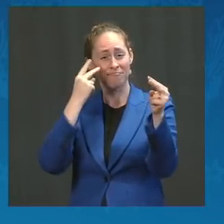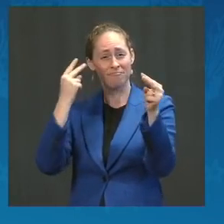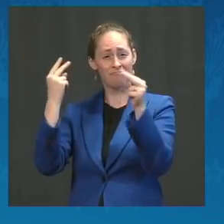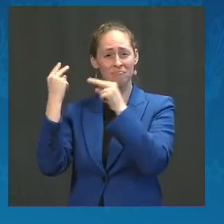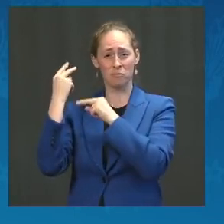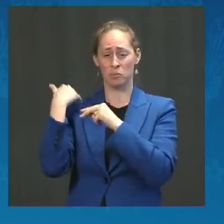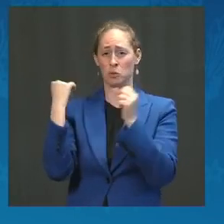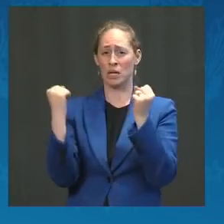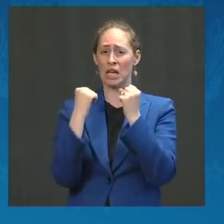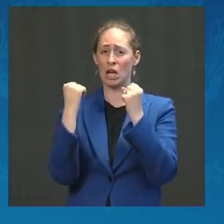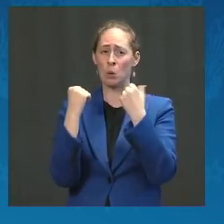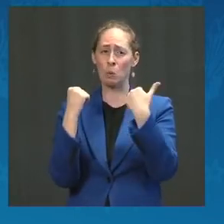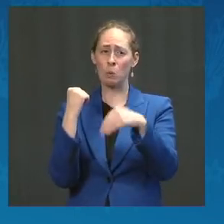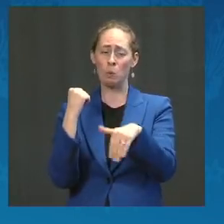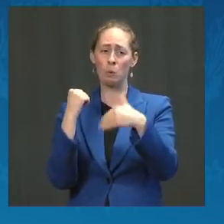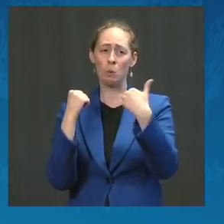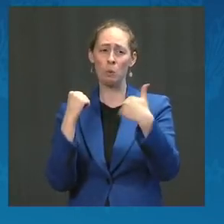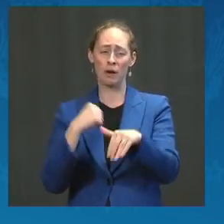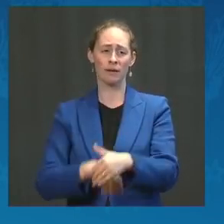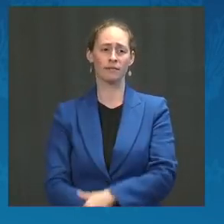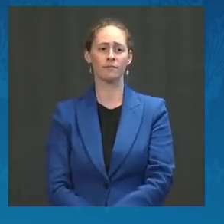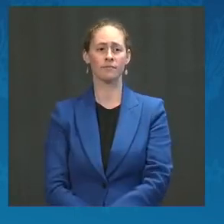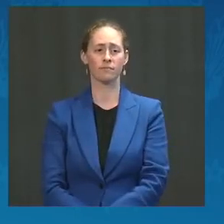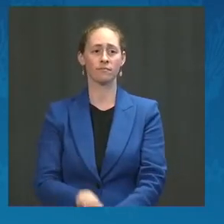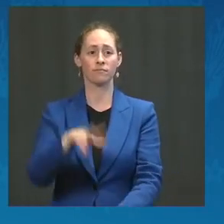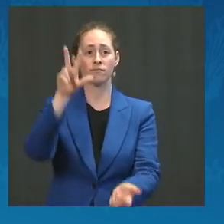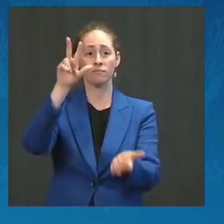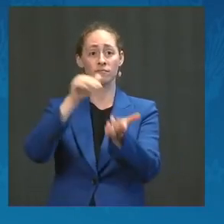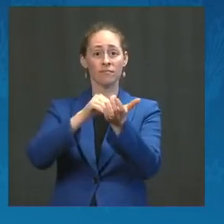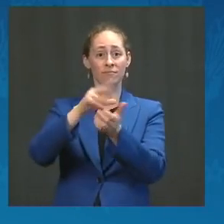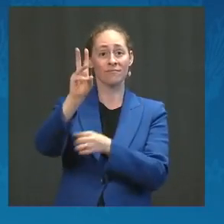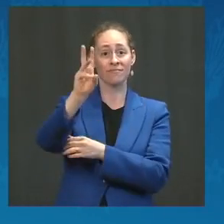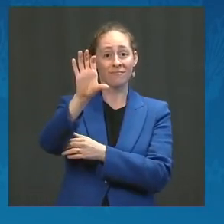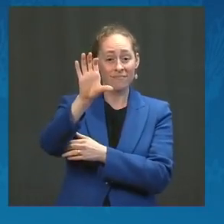3,600 Americans were dying each and every day.